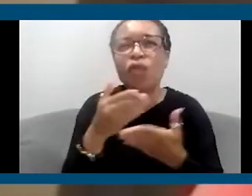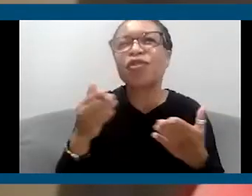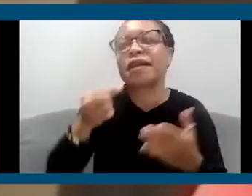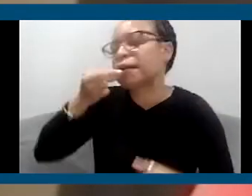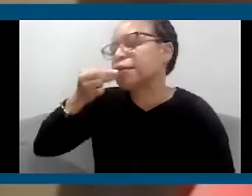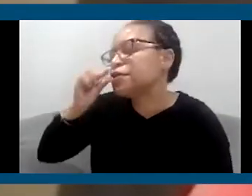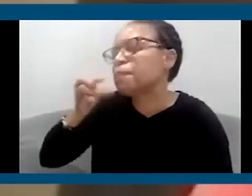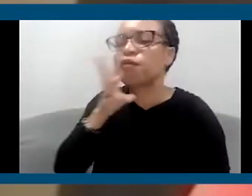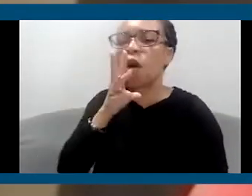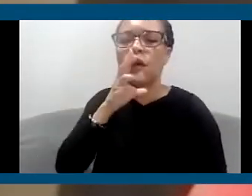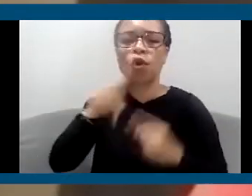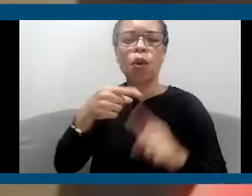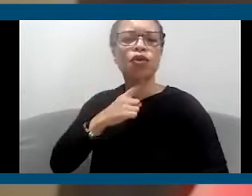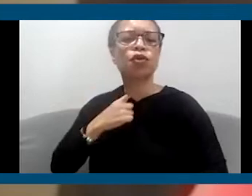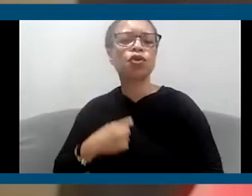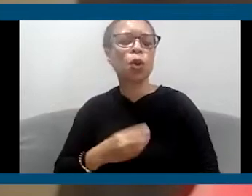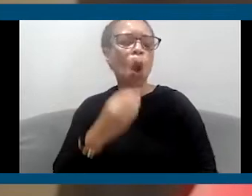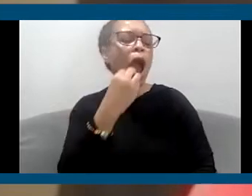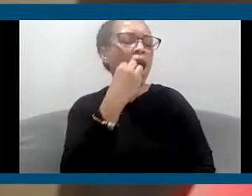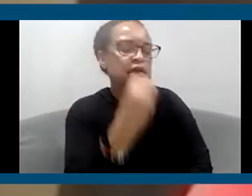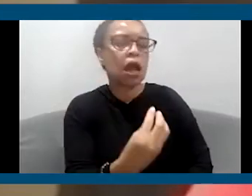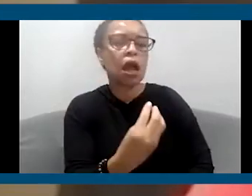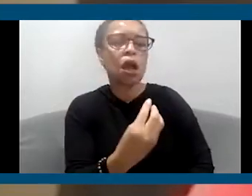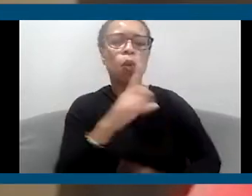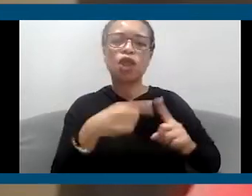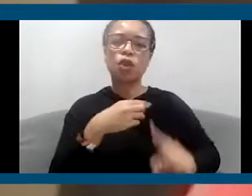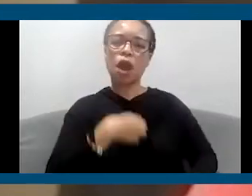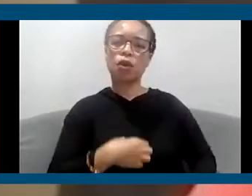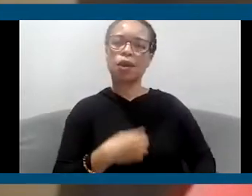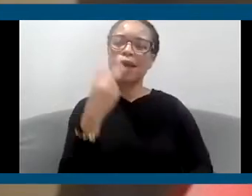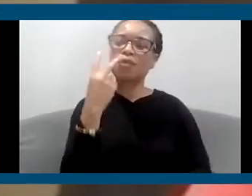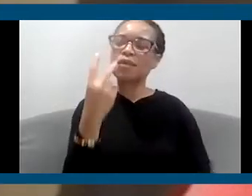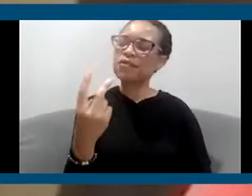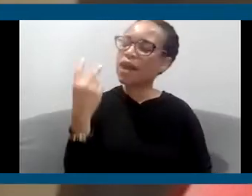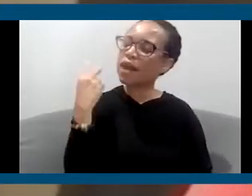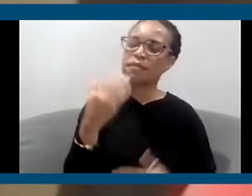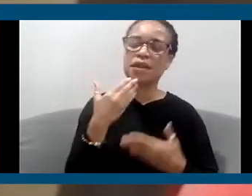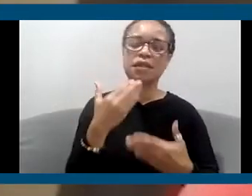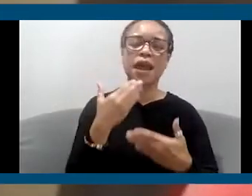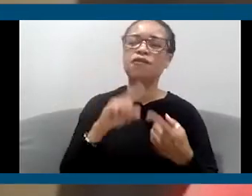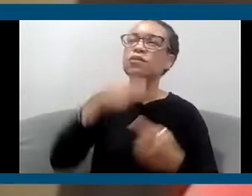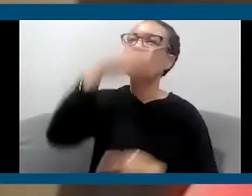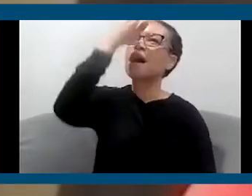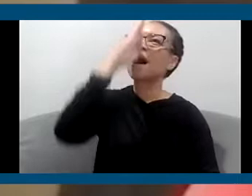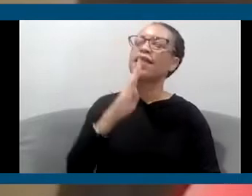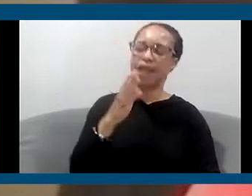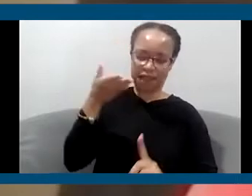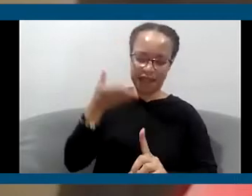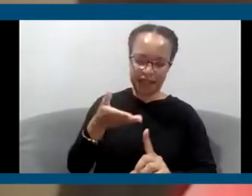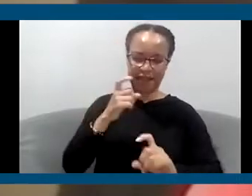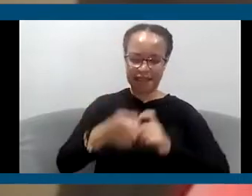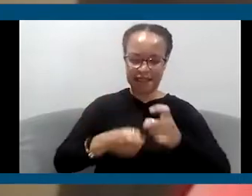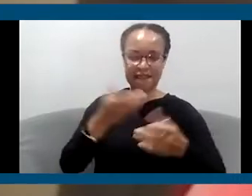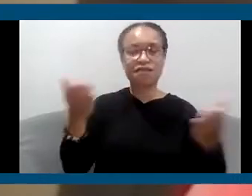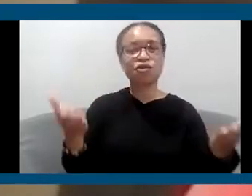a bite when you're hungry, and to reflect and be thankful to God that you have these gifts, and reflect